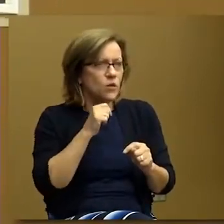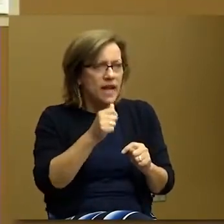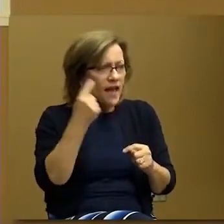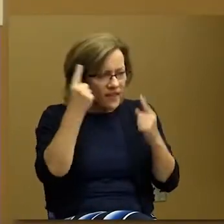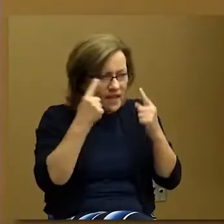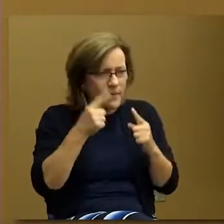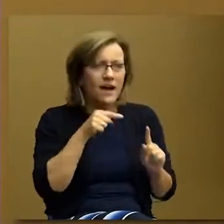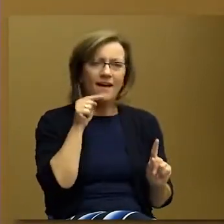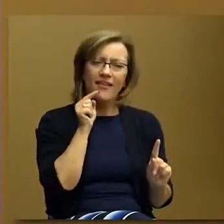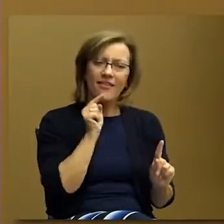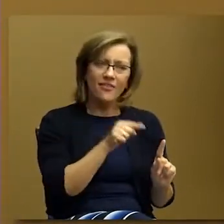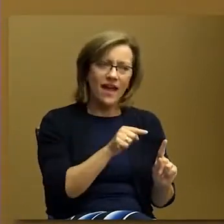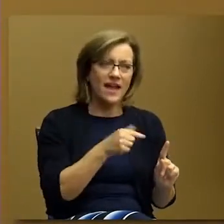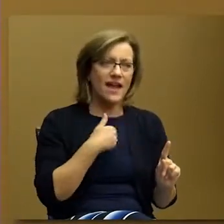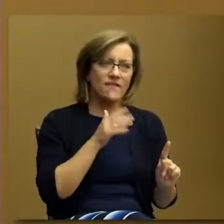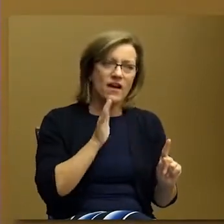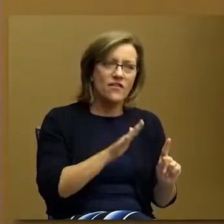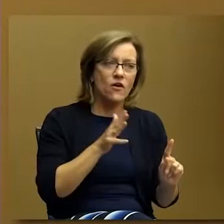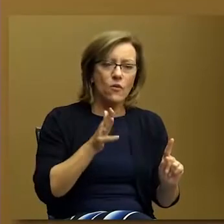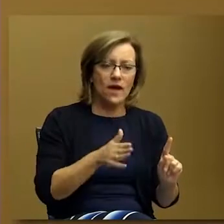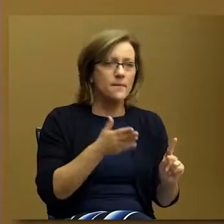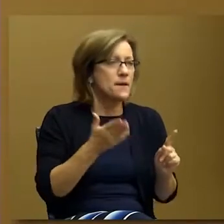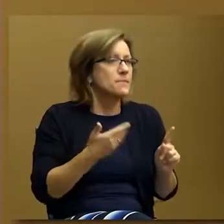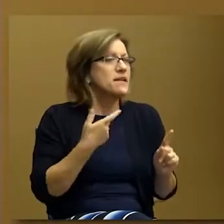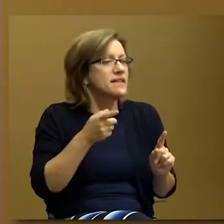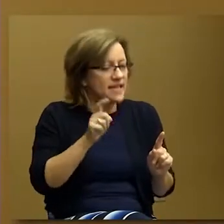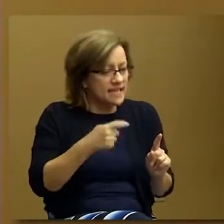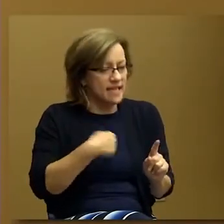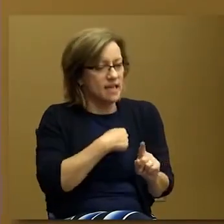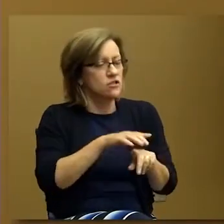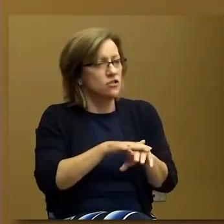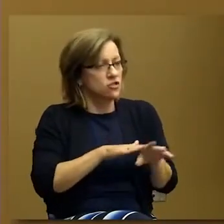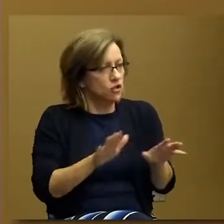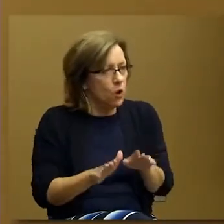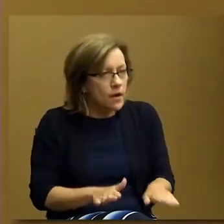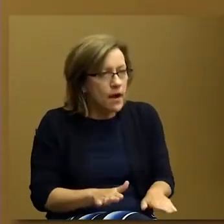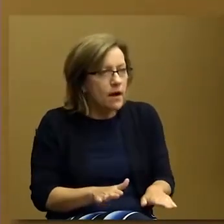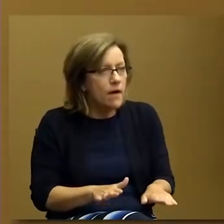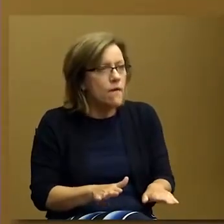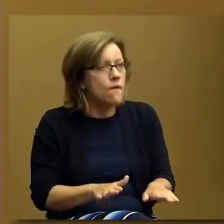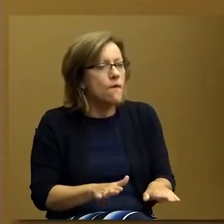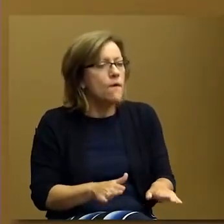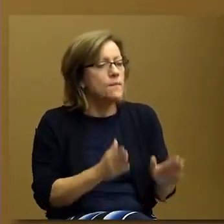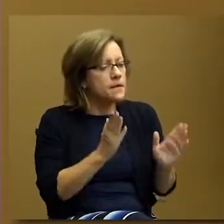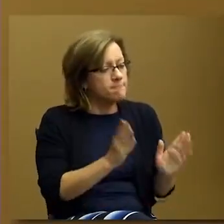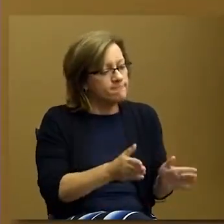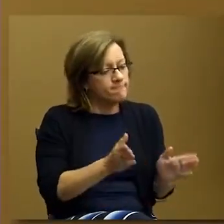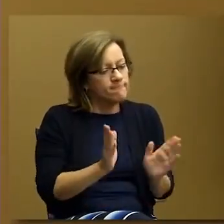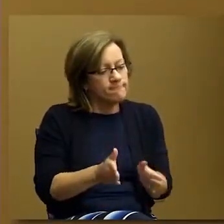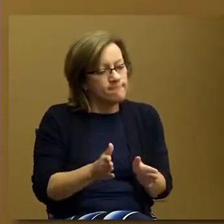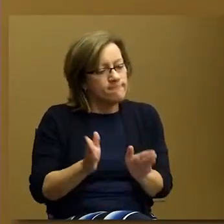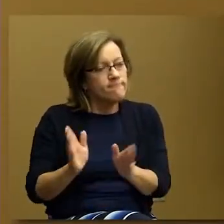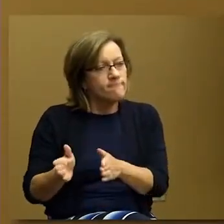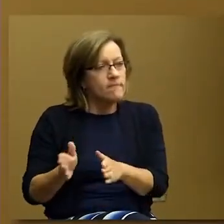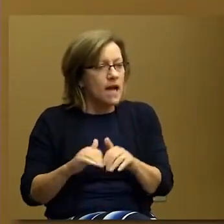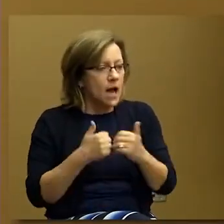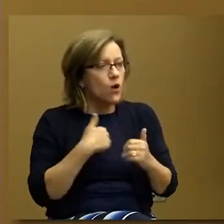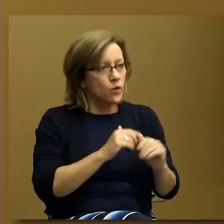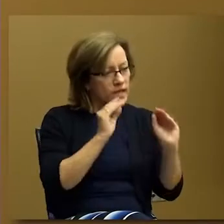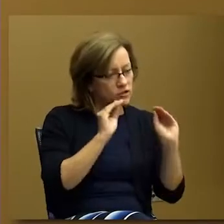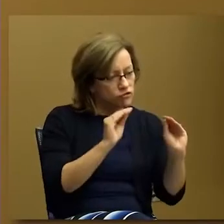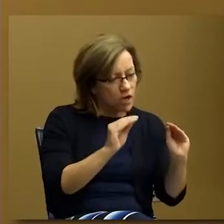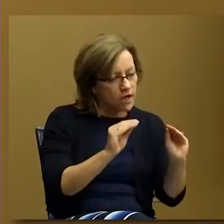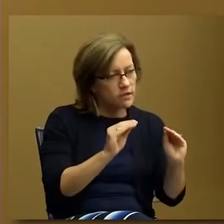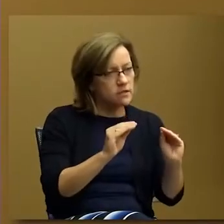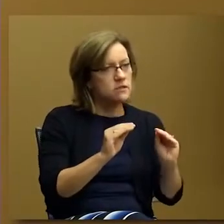about the fact that they might need us to slow it down and be very systematic in how we instruct them, and